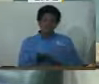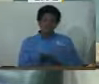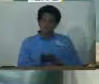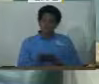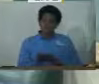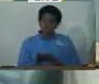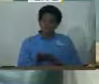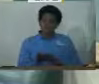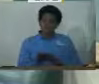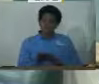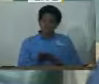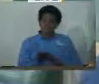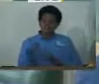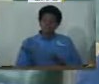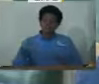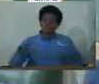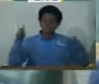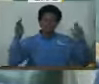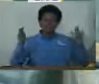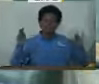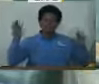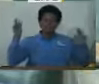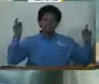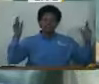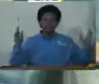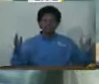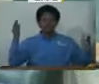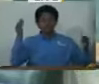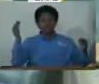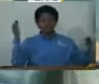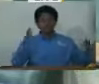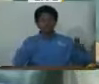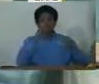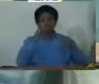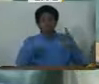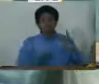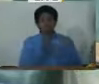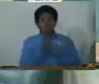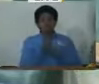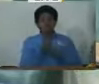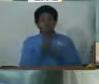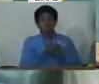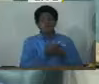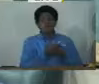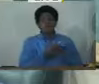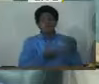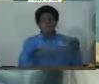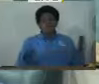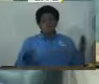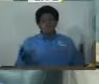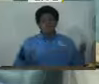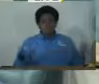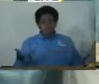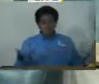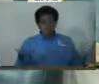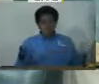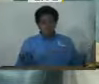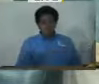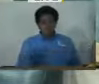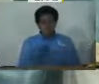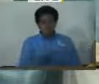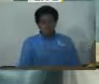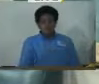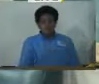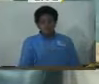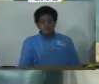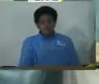And this issue, Madam Speaker, affects both sides of the aisle. It is not a political